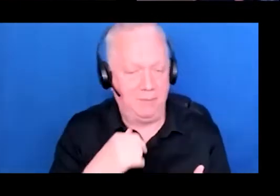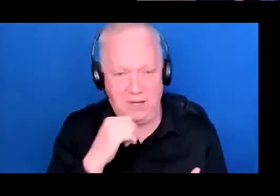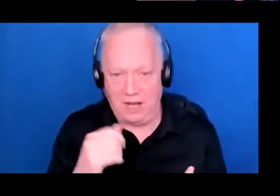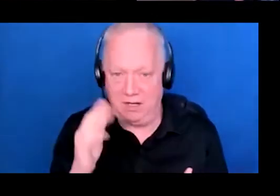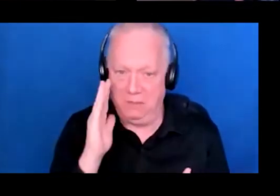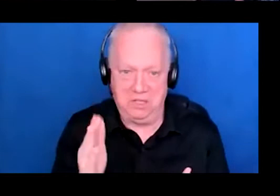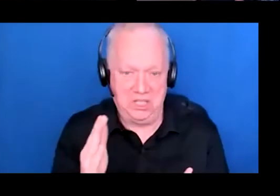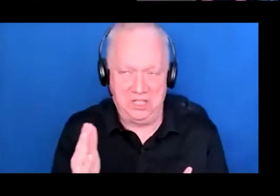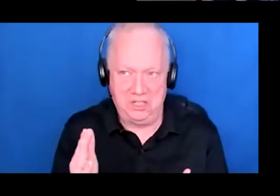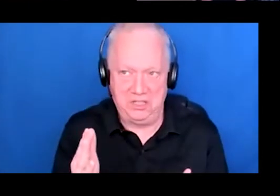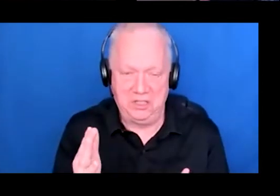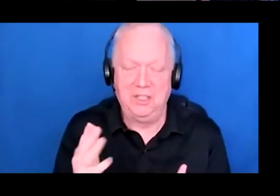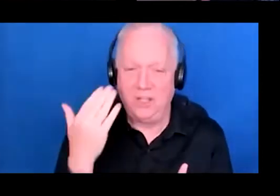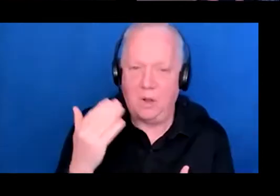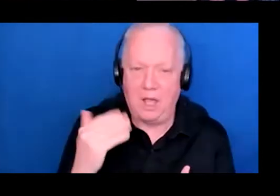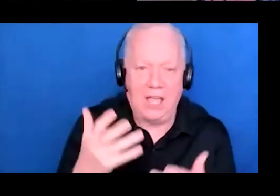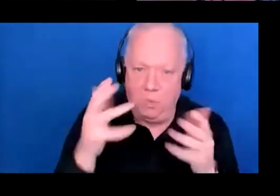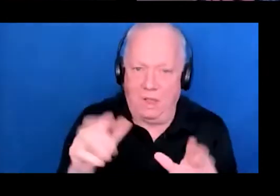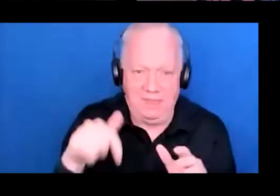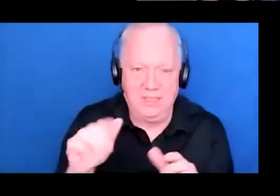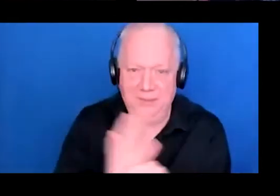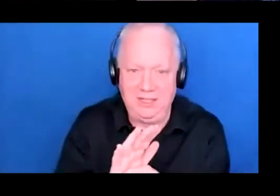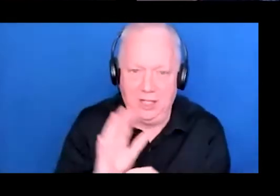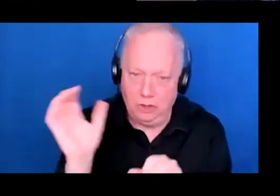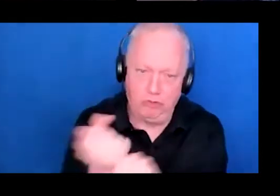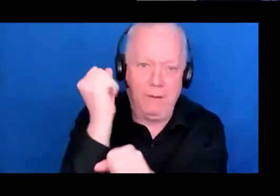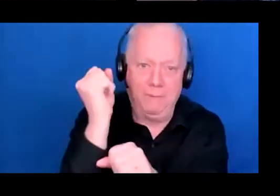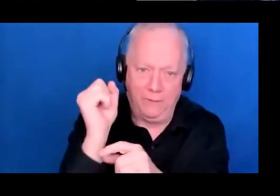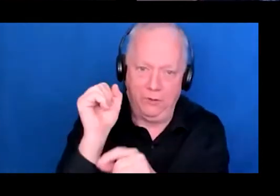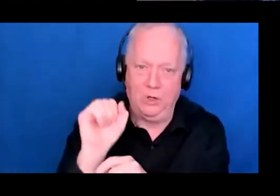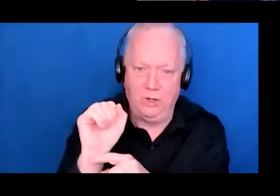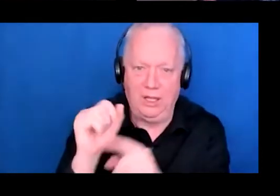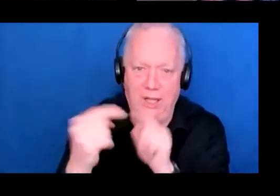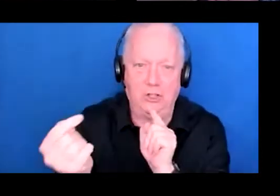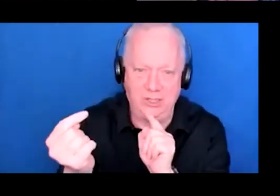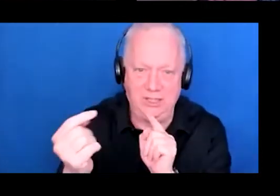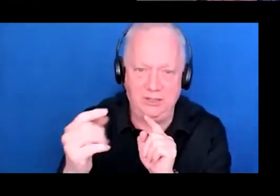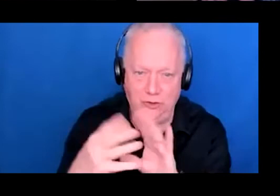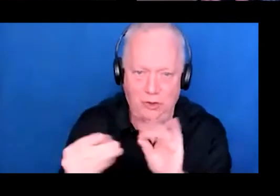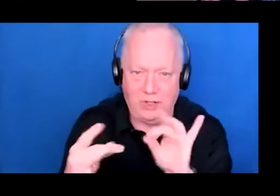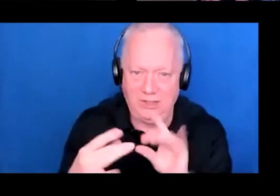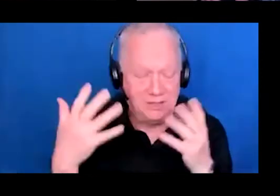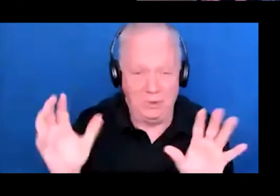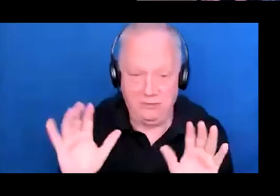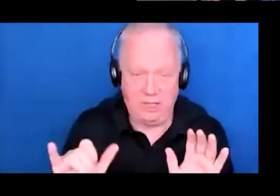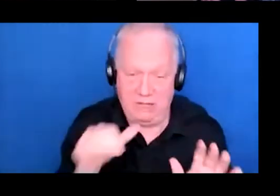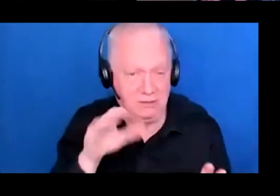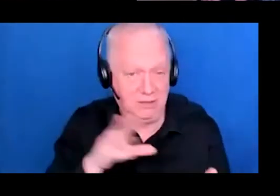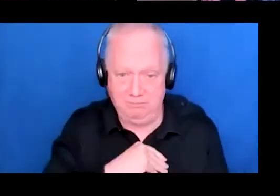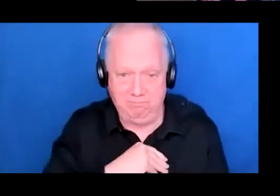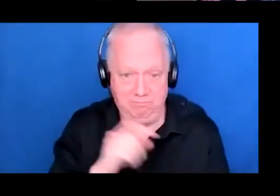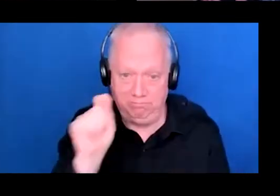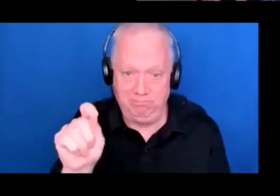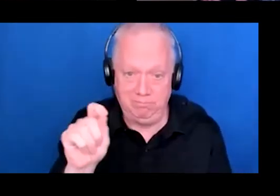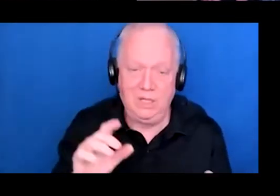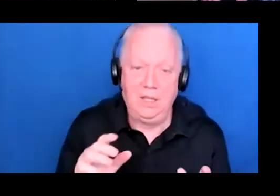to be part, you know, I do not want this to be a triumph over adversity story. Like, he just was not down for that. And,